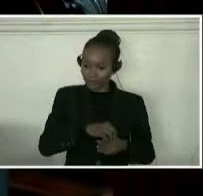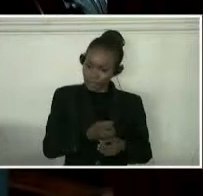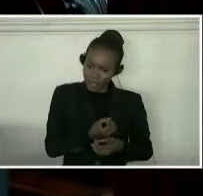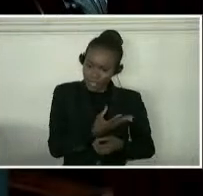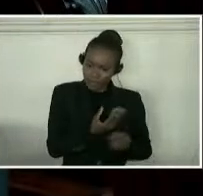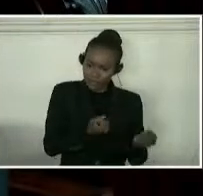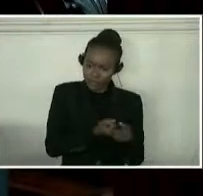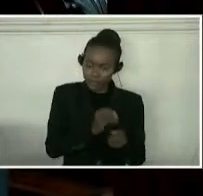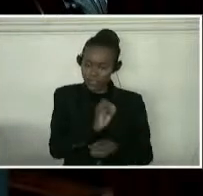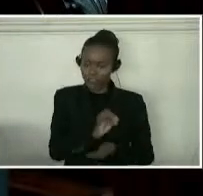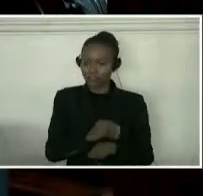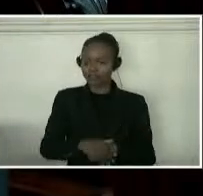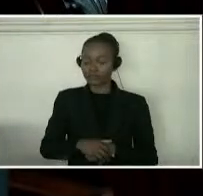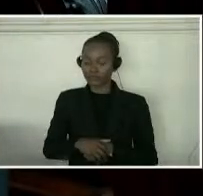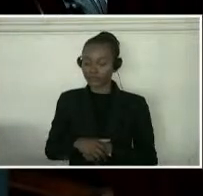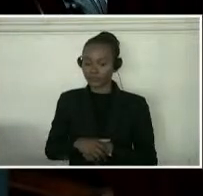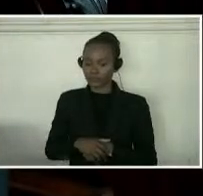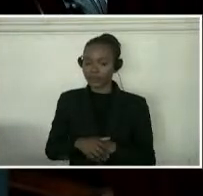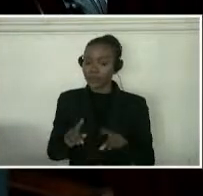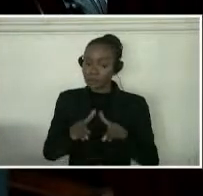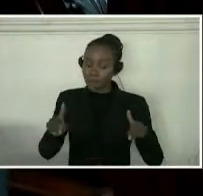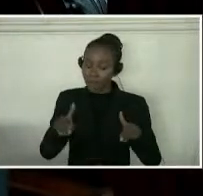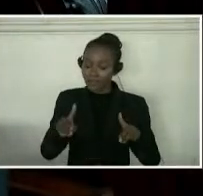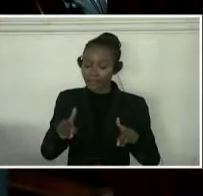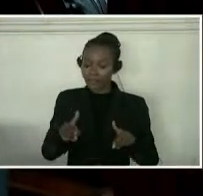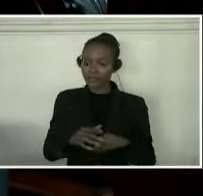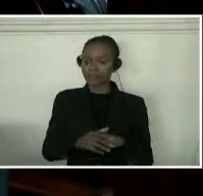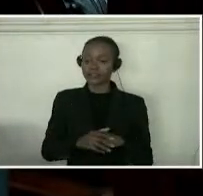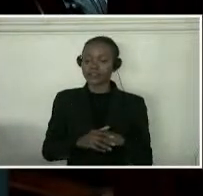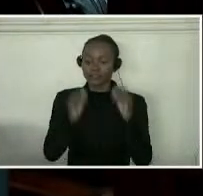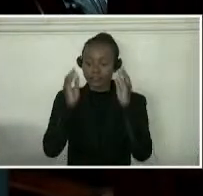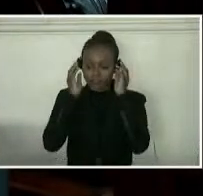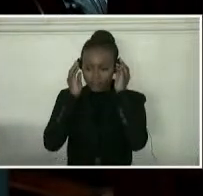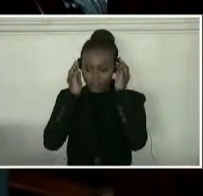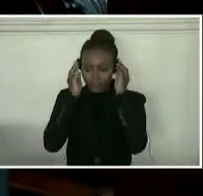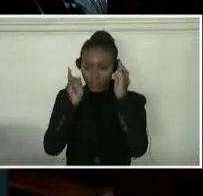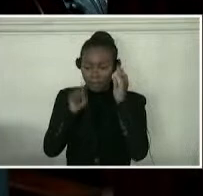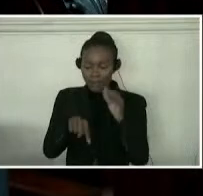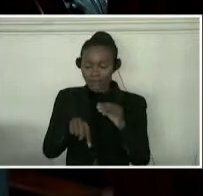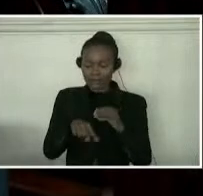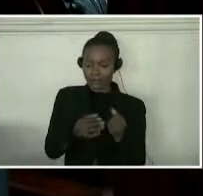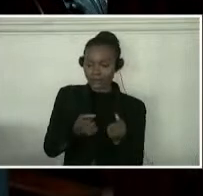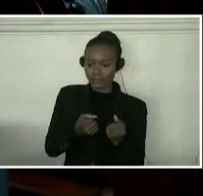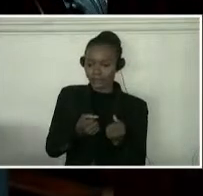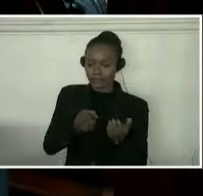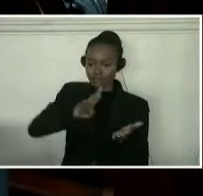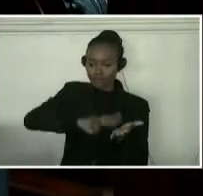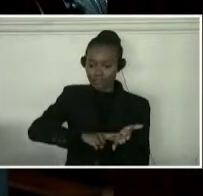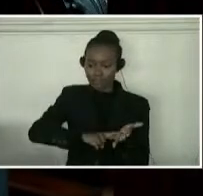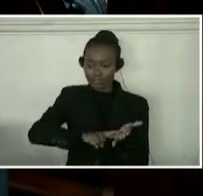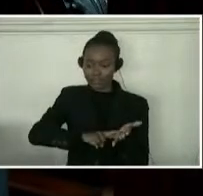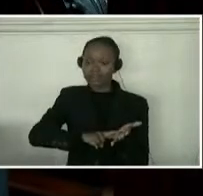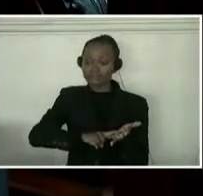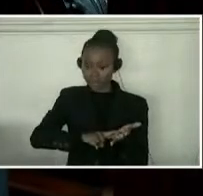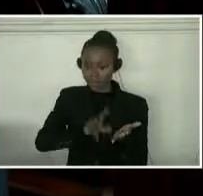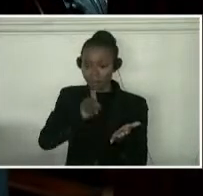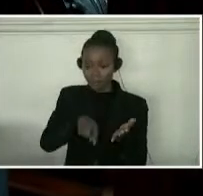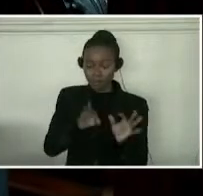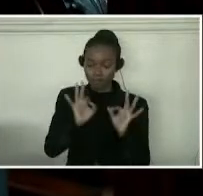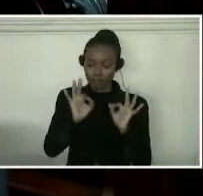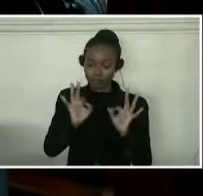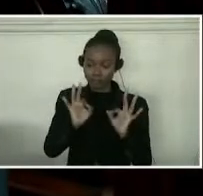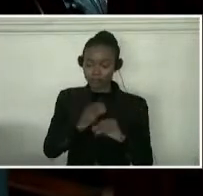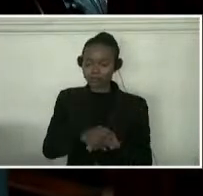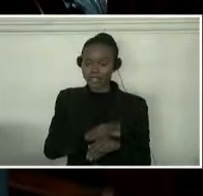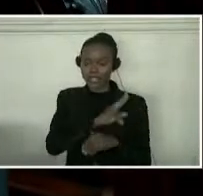funded but must be properly registered with all their relevant authorities all our cases and psl teams